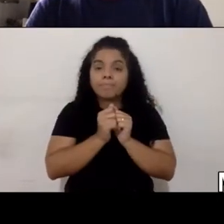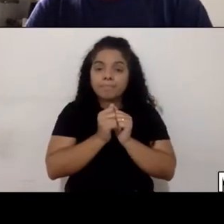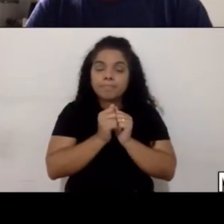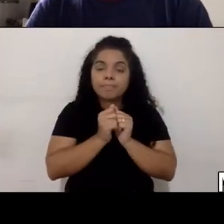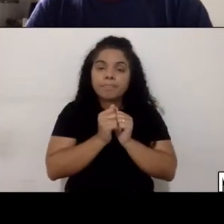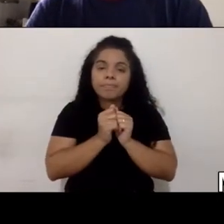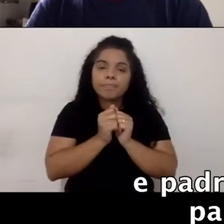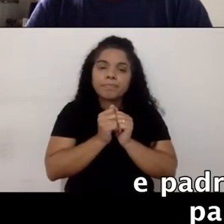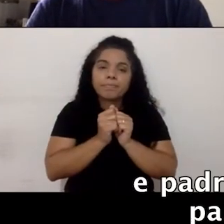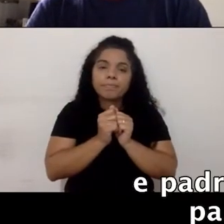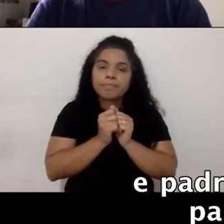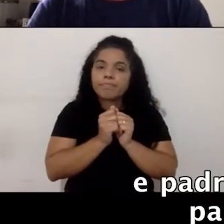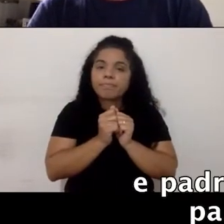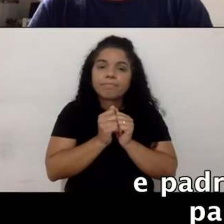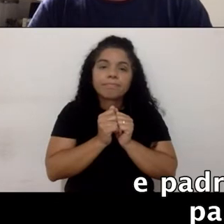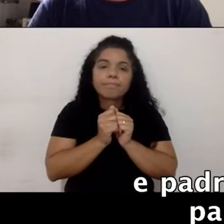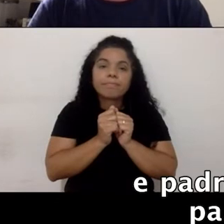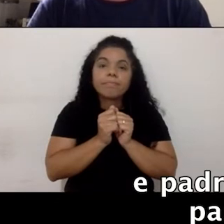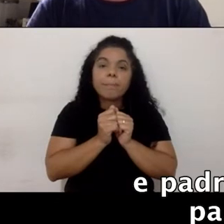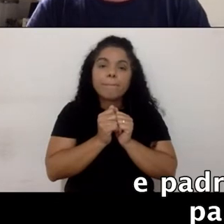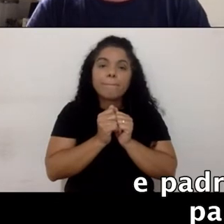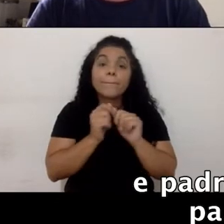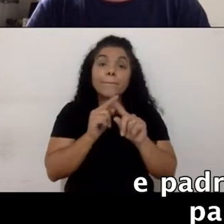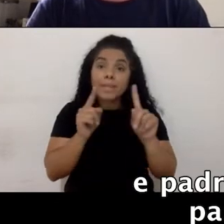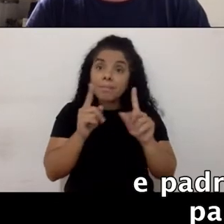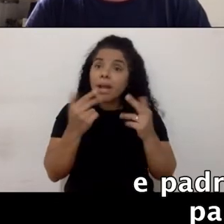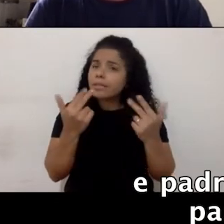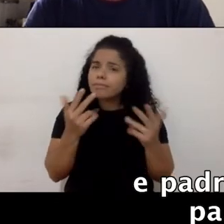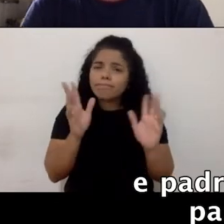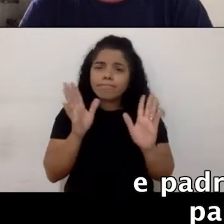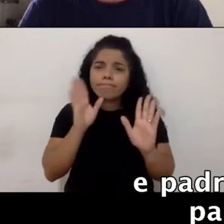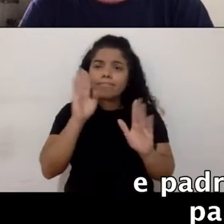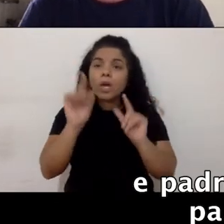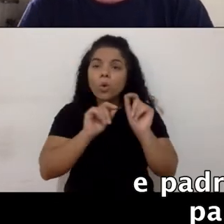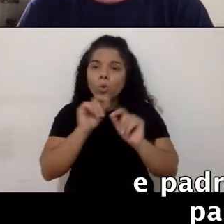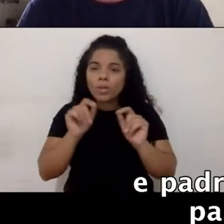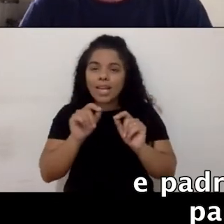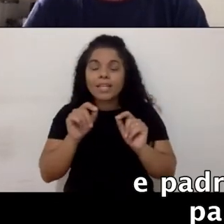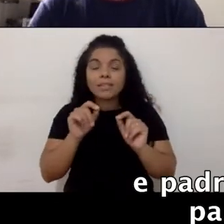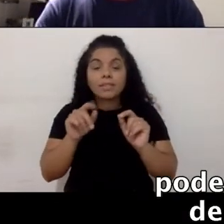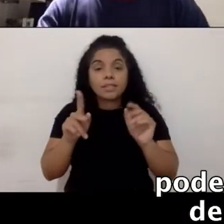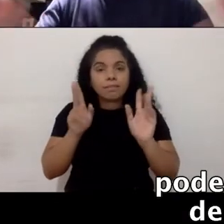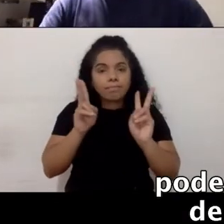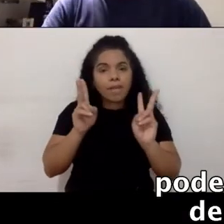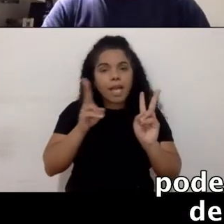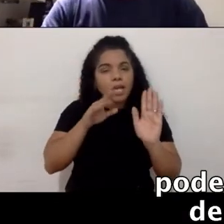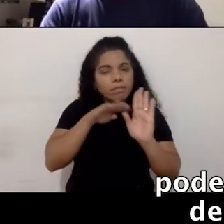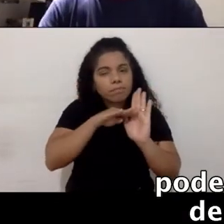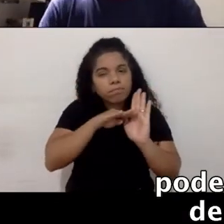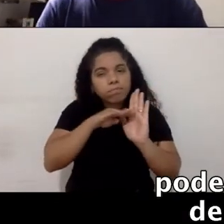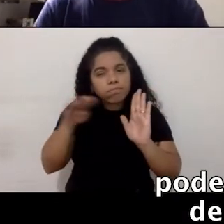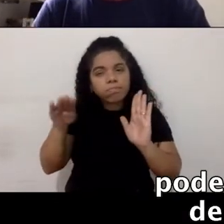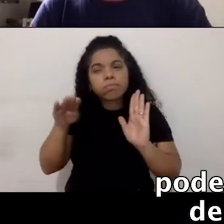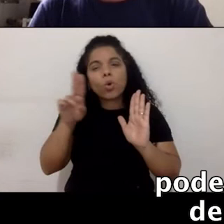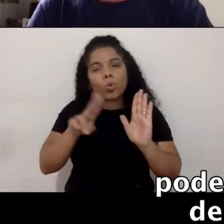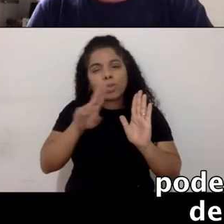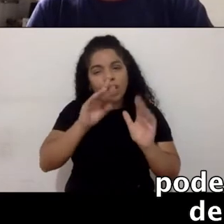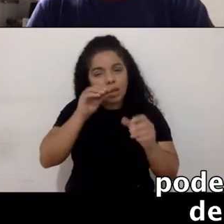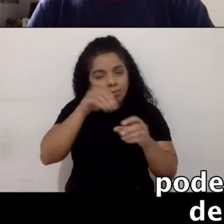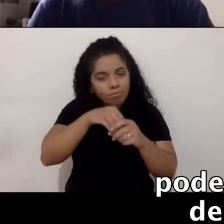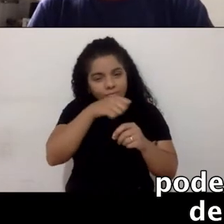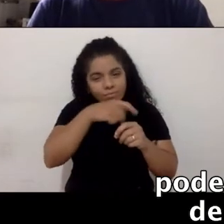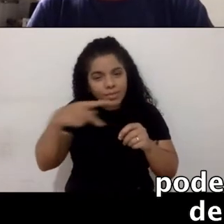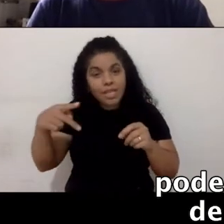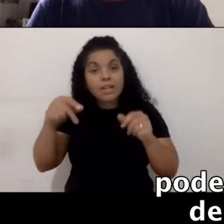of principles and practices and patterns that we use in applications to do these kind of things can be applied to our infrastructure as well. So